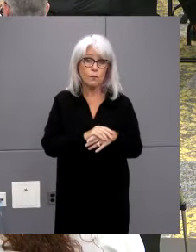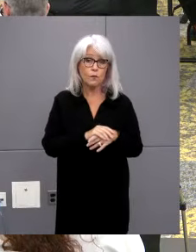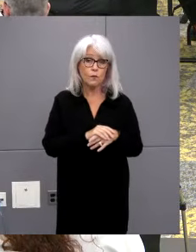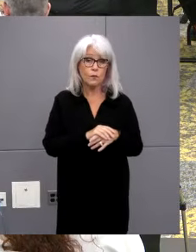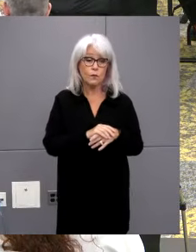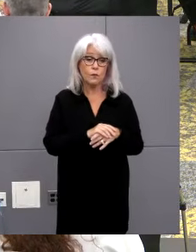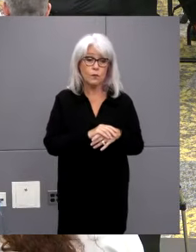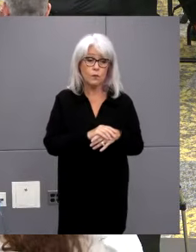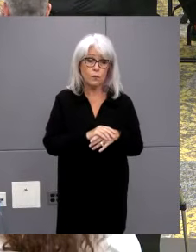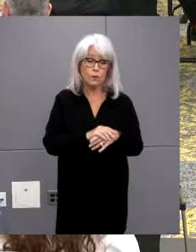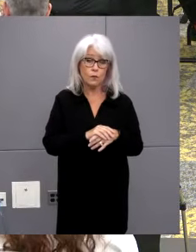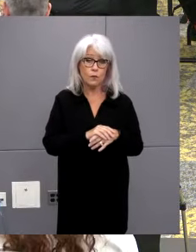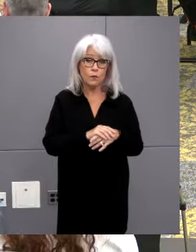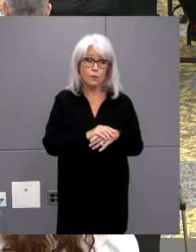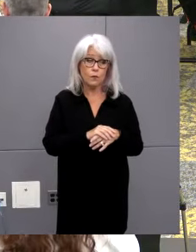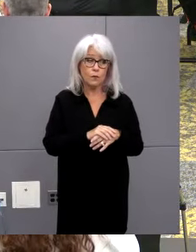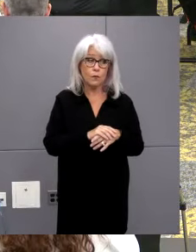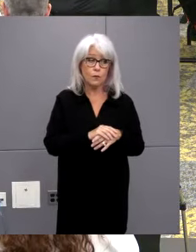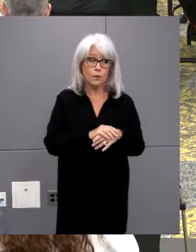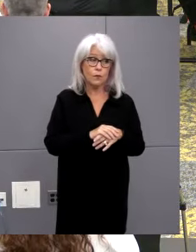Well, I'm sorry?